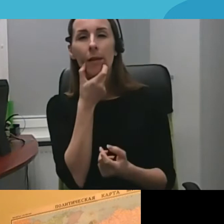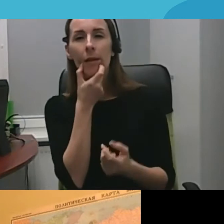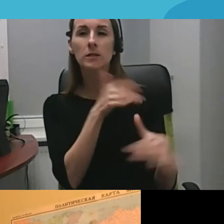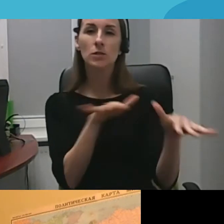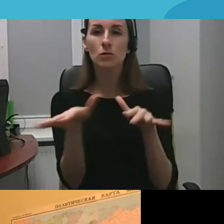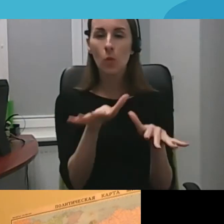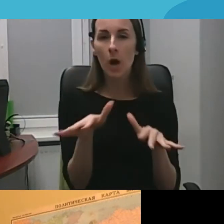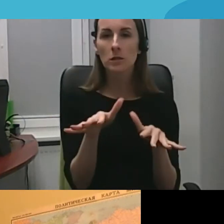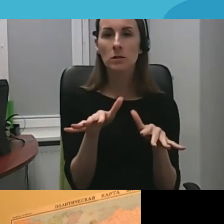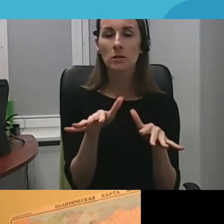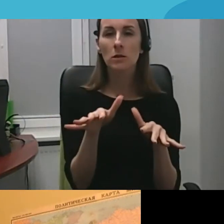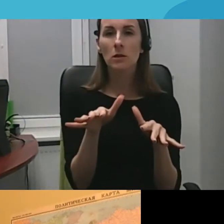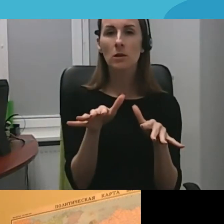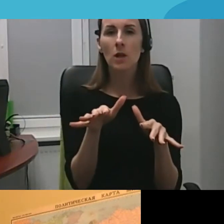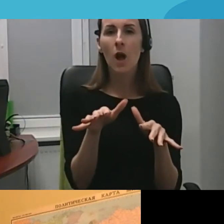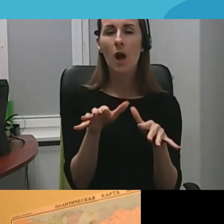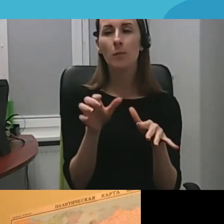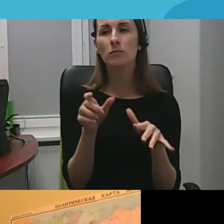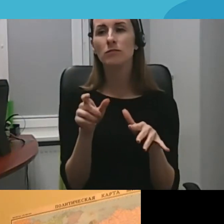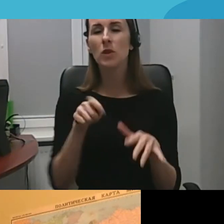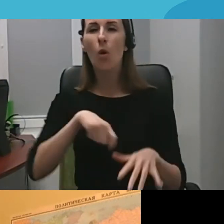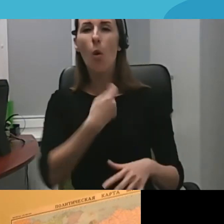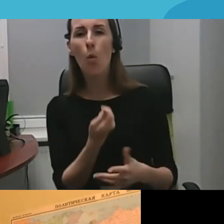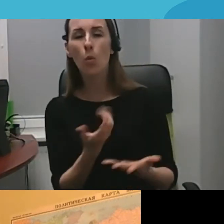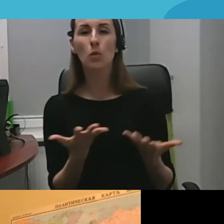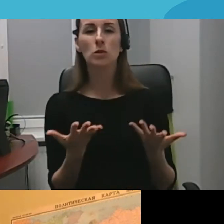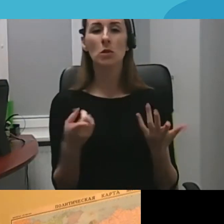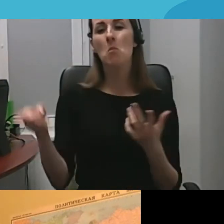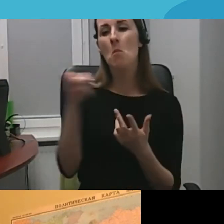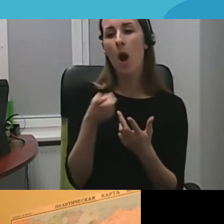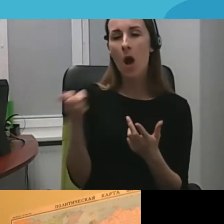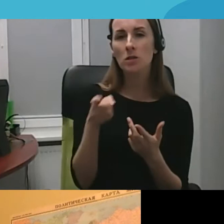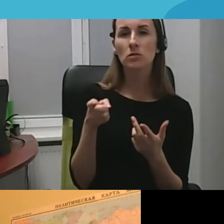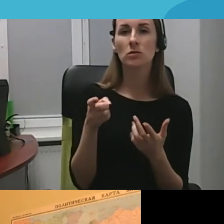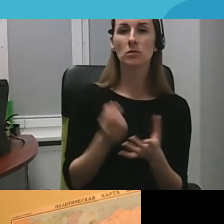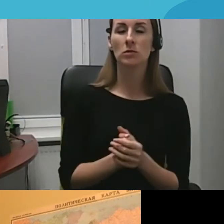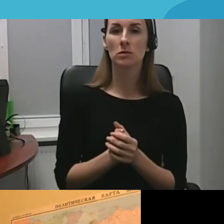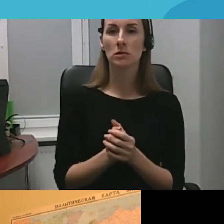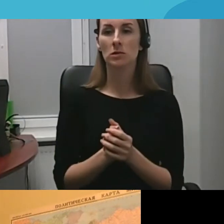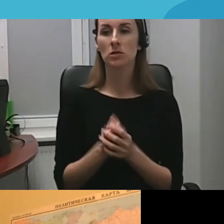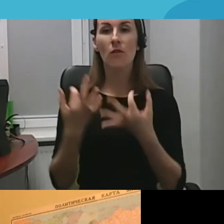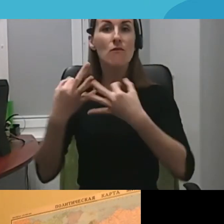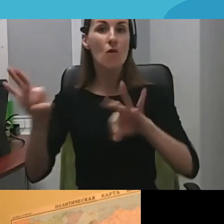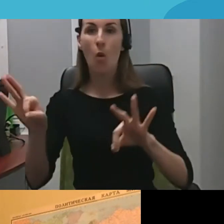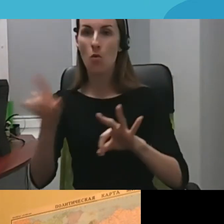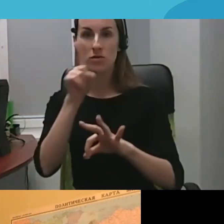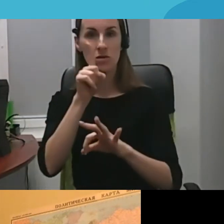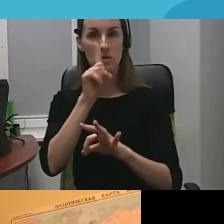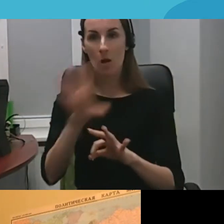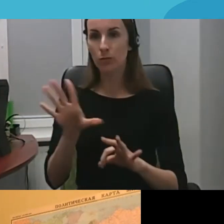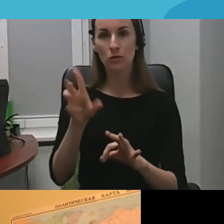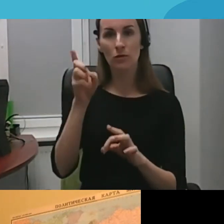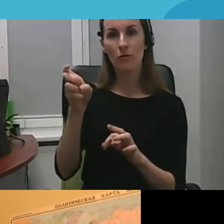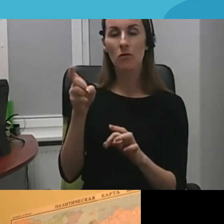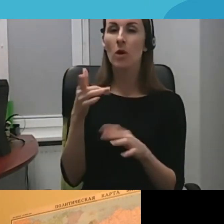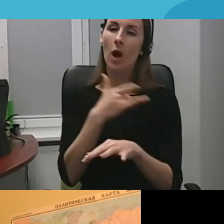be allowed to leave the country, allegedly because of the COVID restrictions. The way I'm reading it, it's